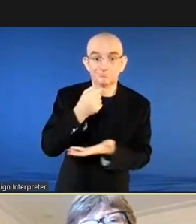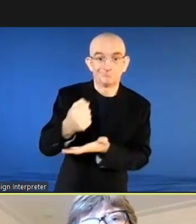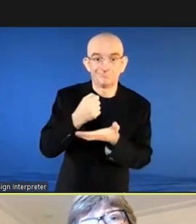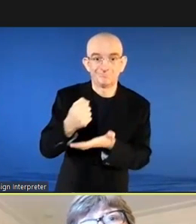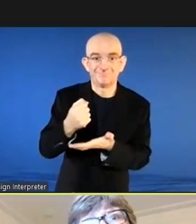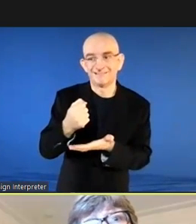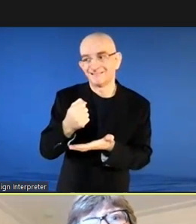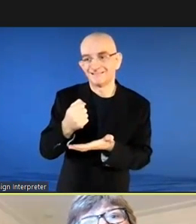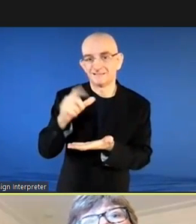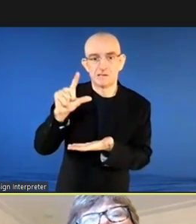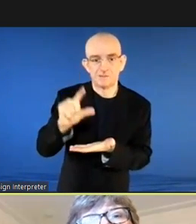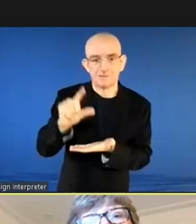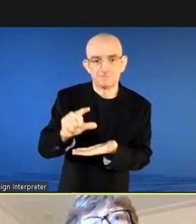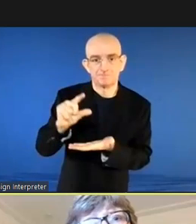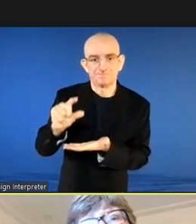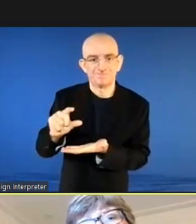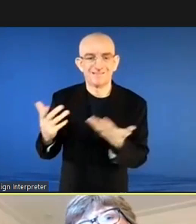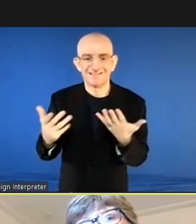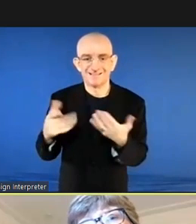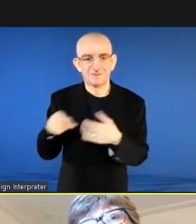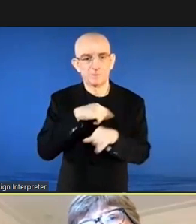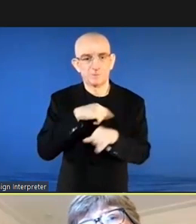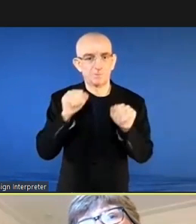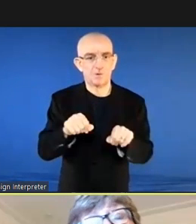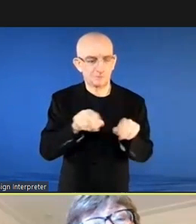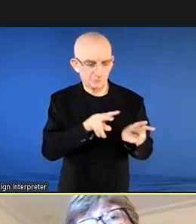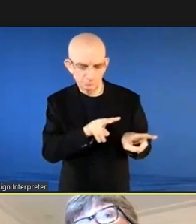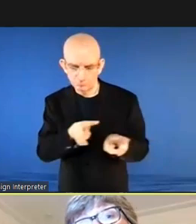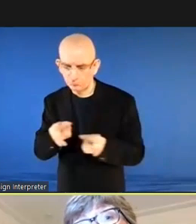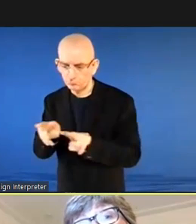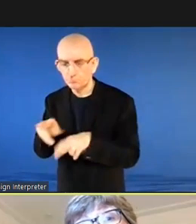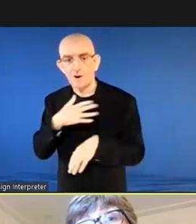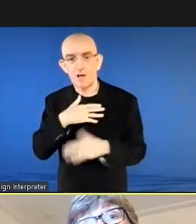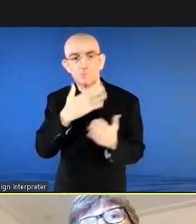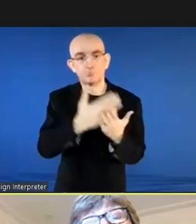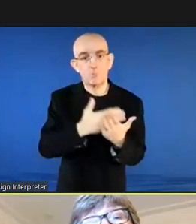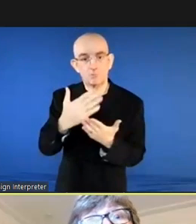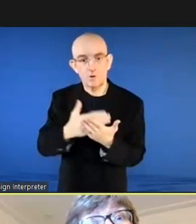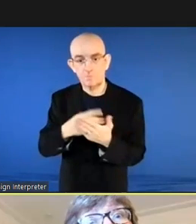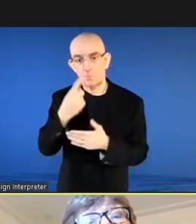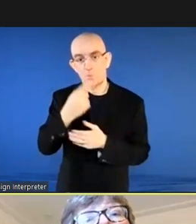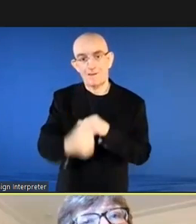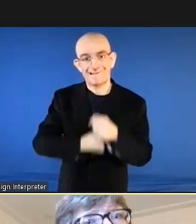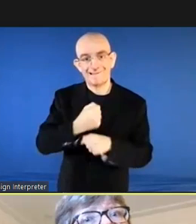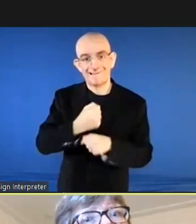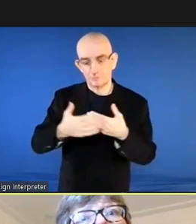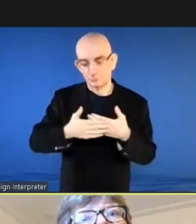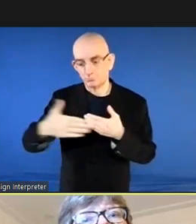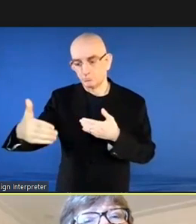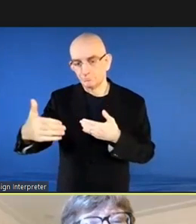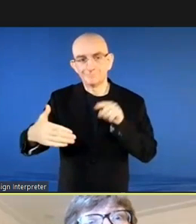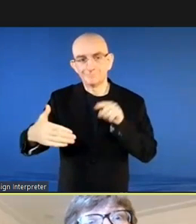the impact on next year's, with the reduction in next year's budget. I don't know how that will work out yet. We've had several